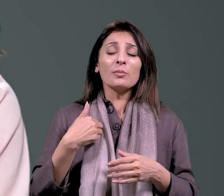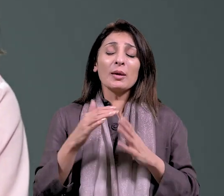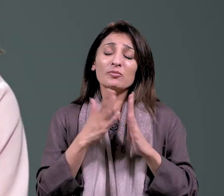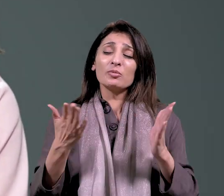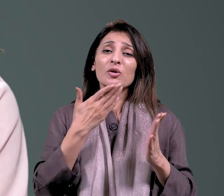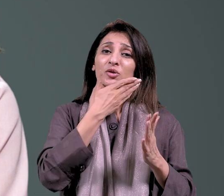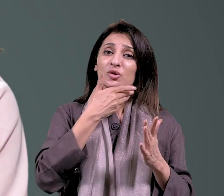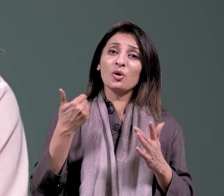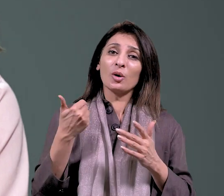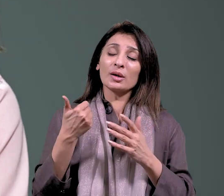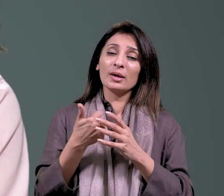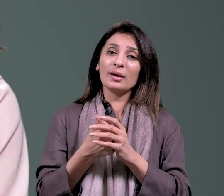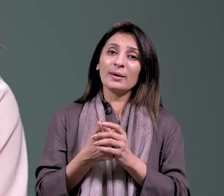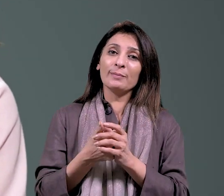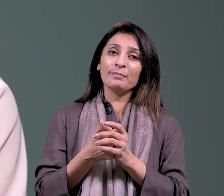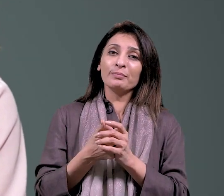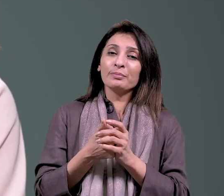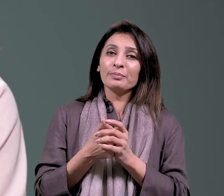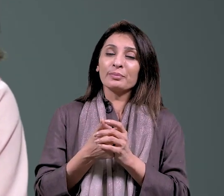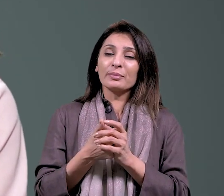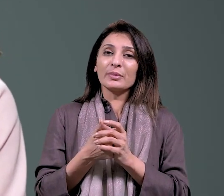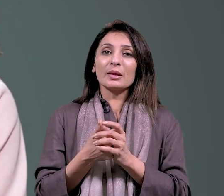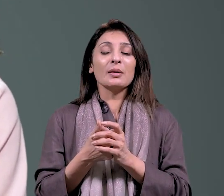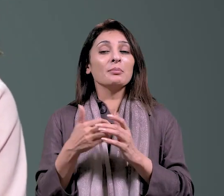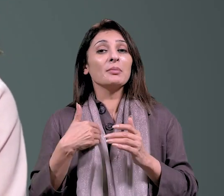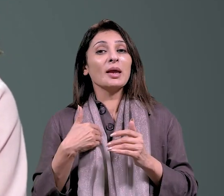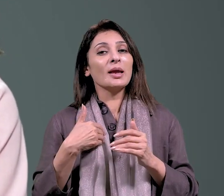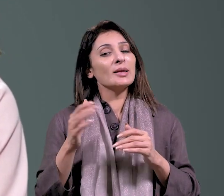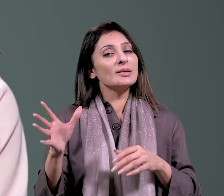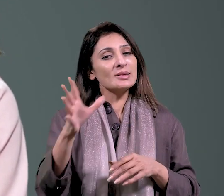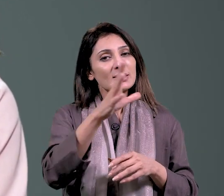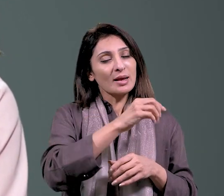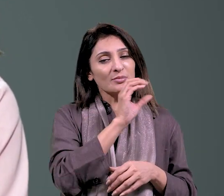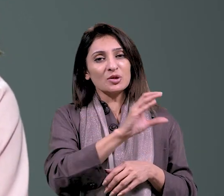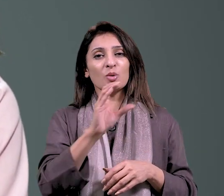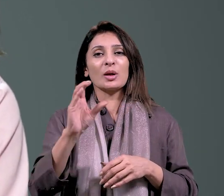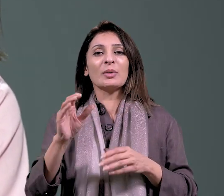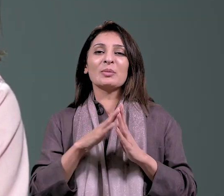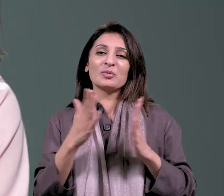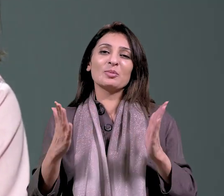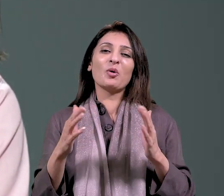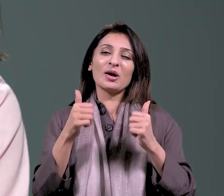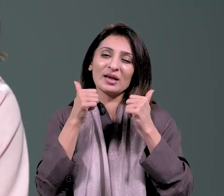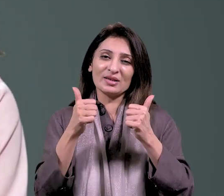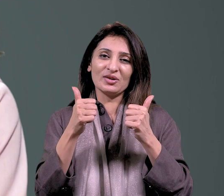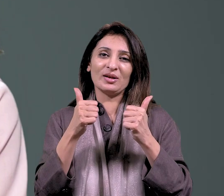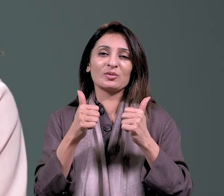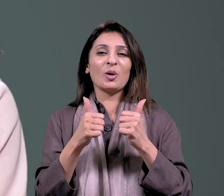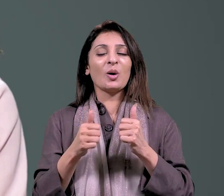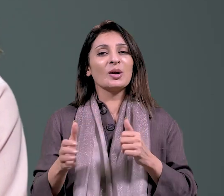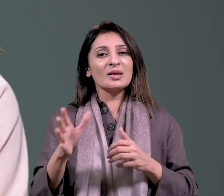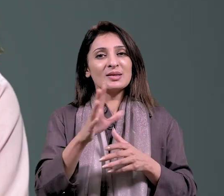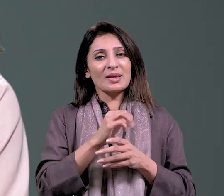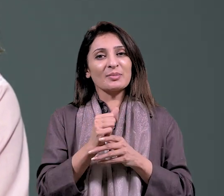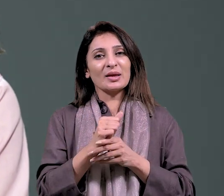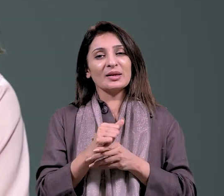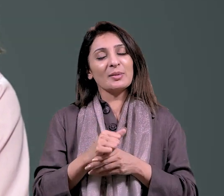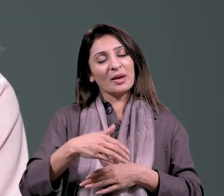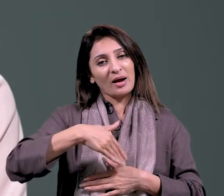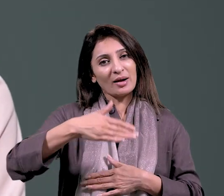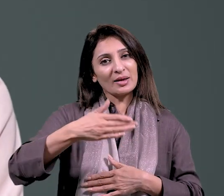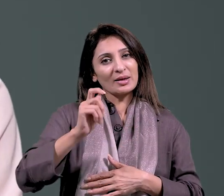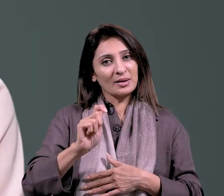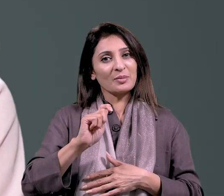passionate about something, I am really dedicated towards it. And I keep on working to achieve it.